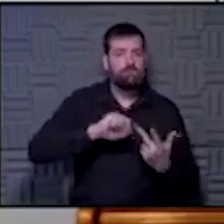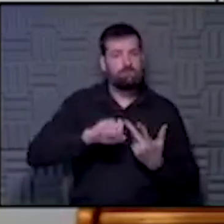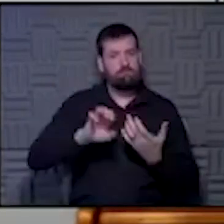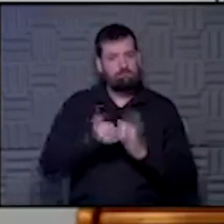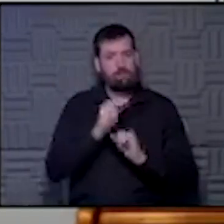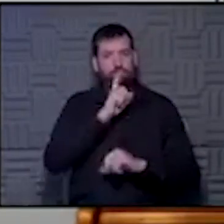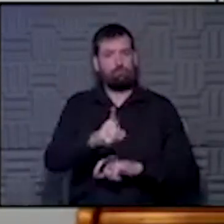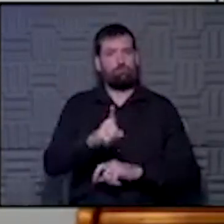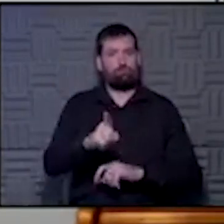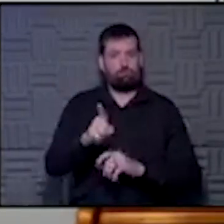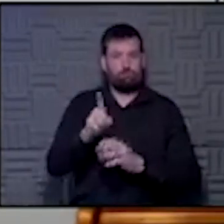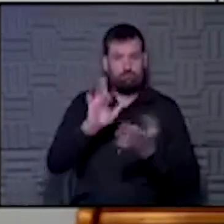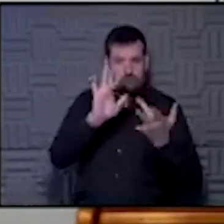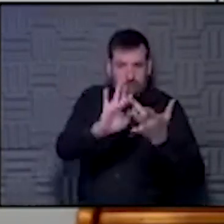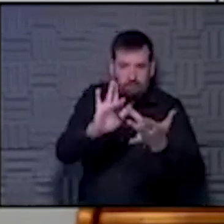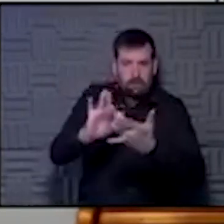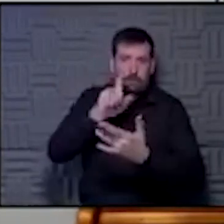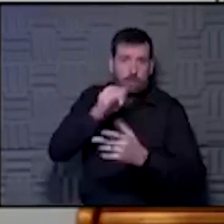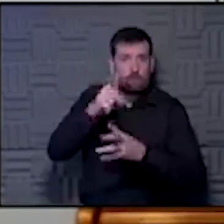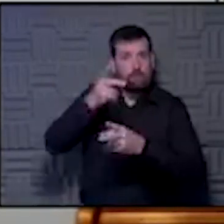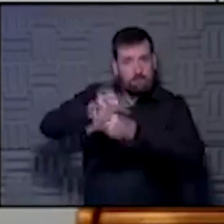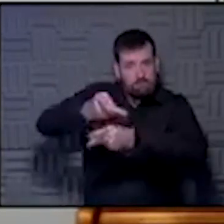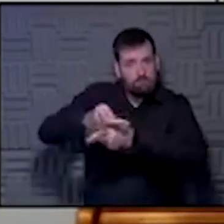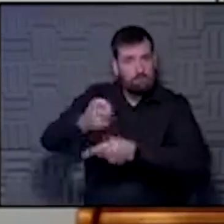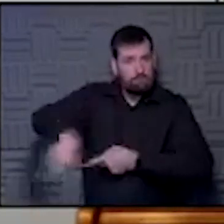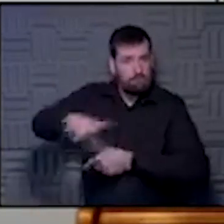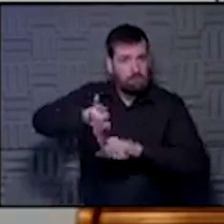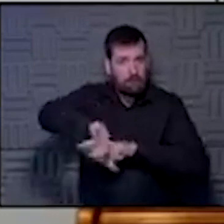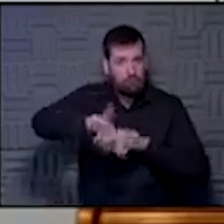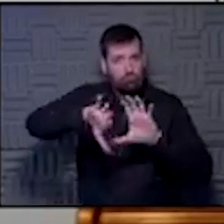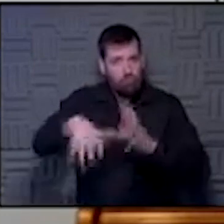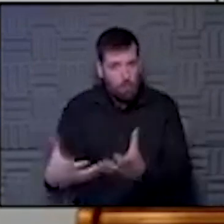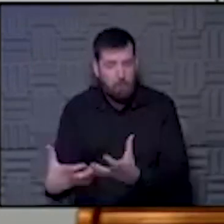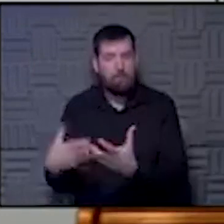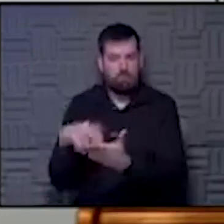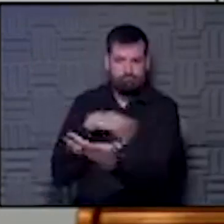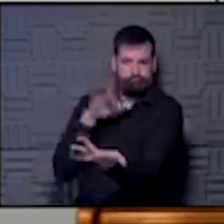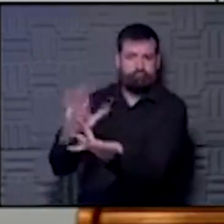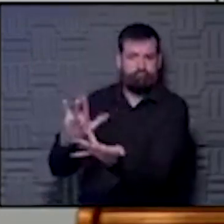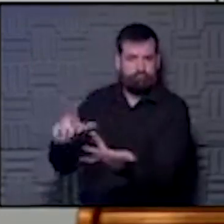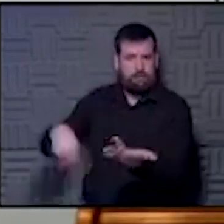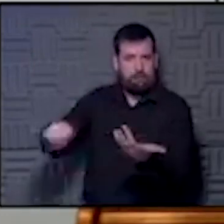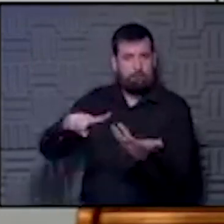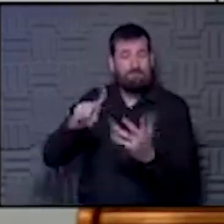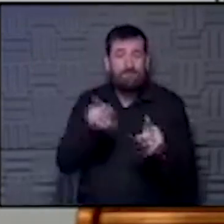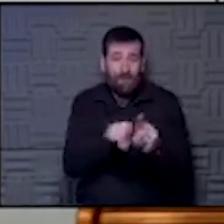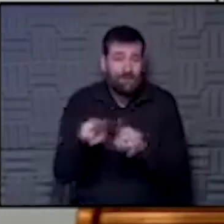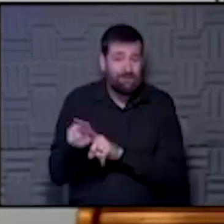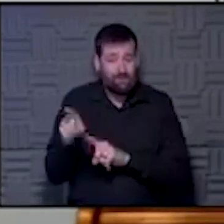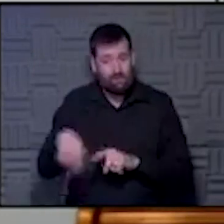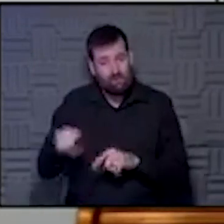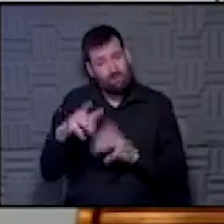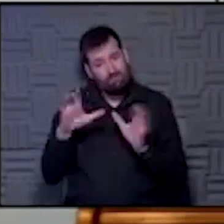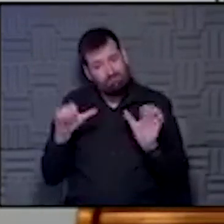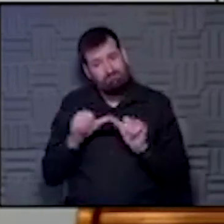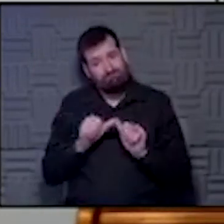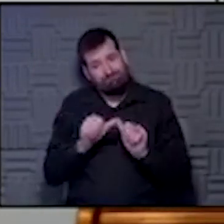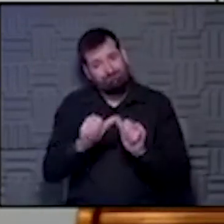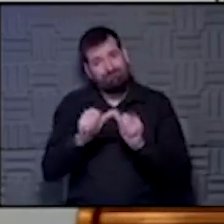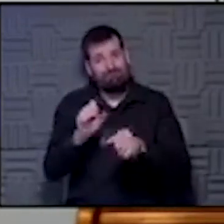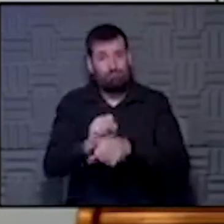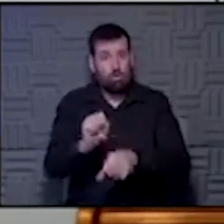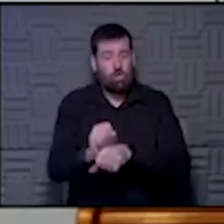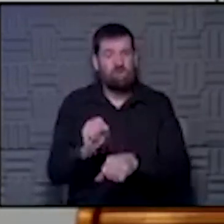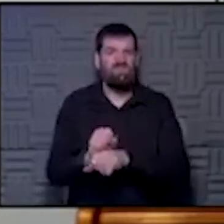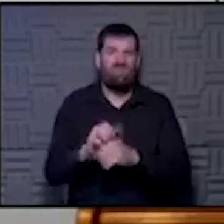reaching the care providers that treat this population. And we also know that it's hard to keep that workforce going. They've taken a lot